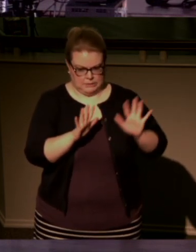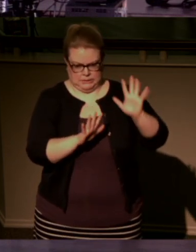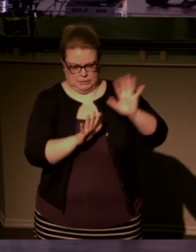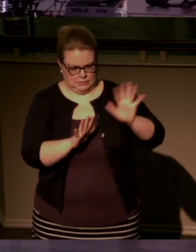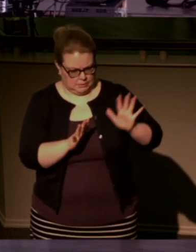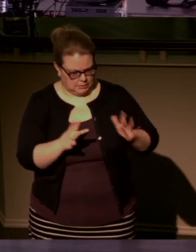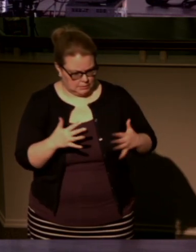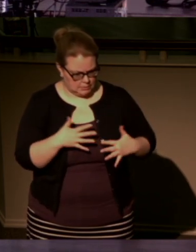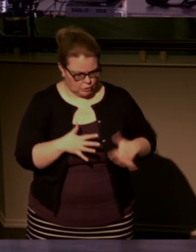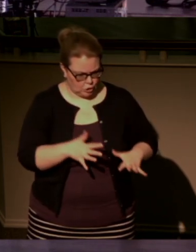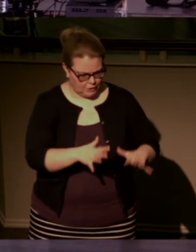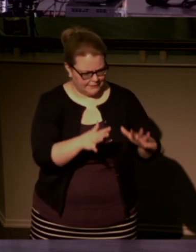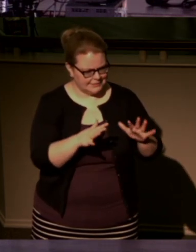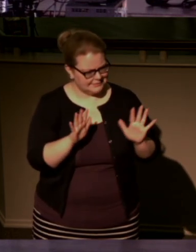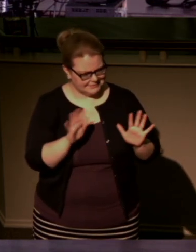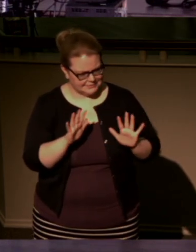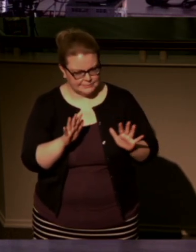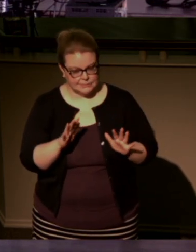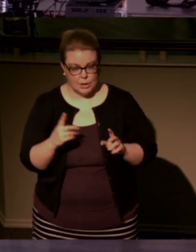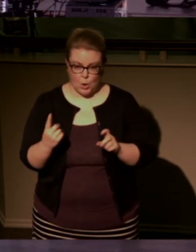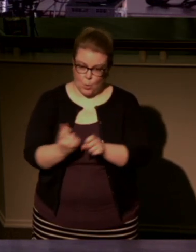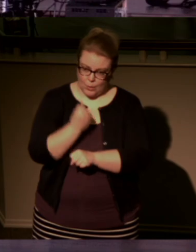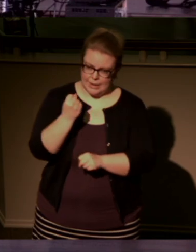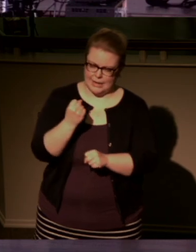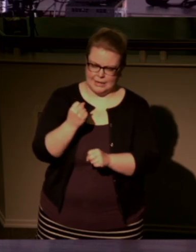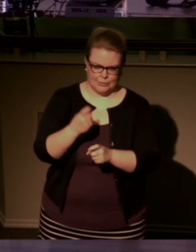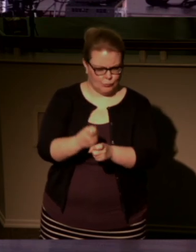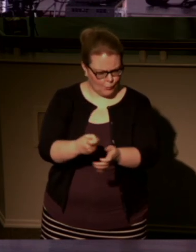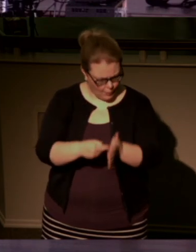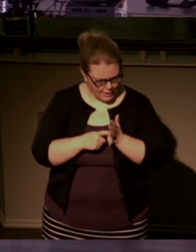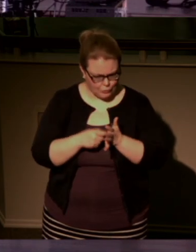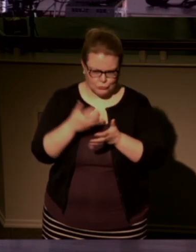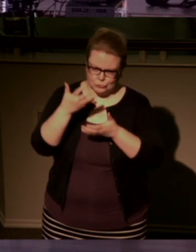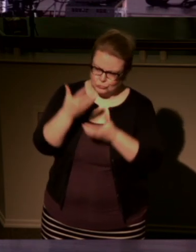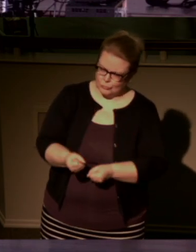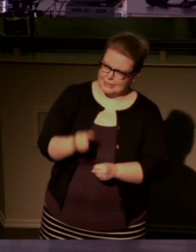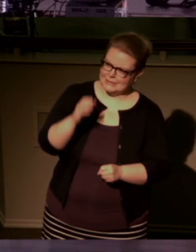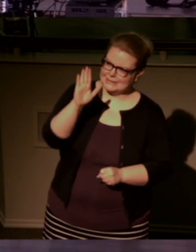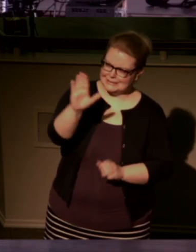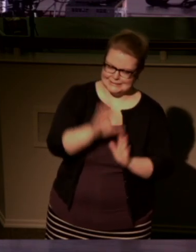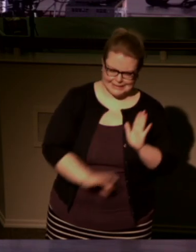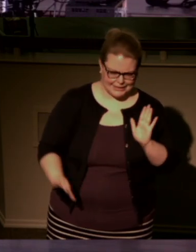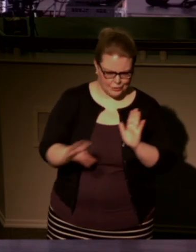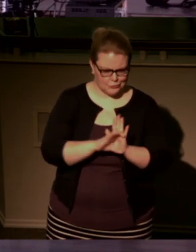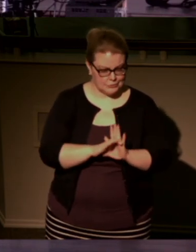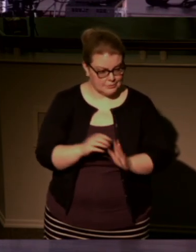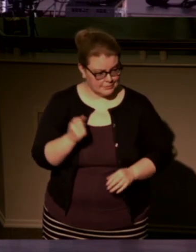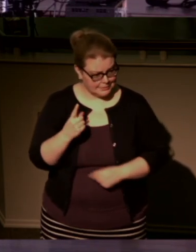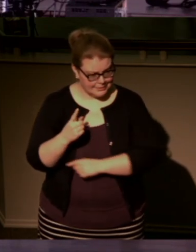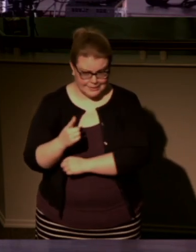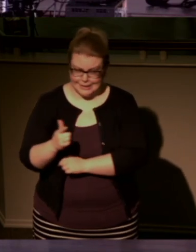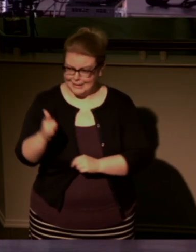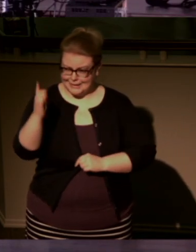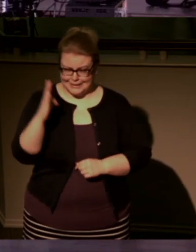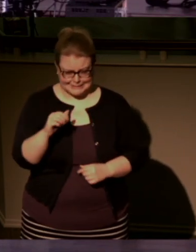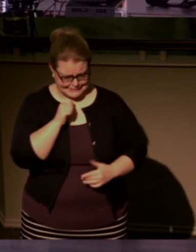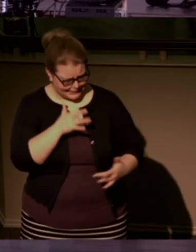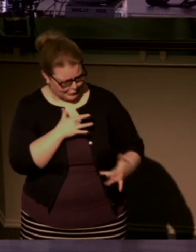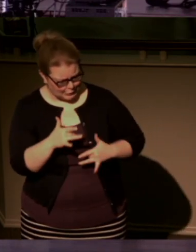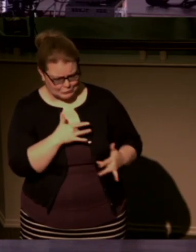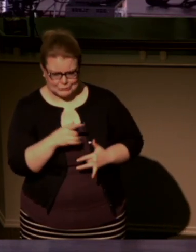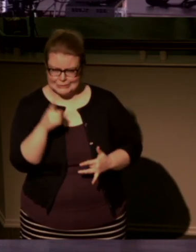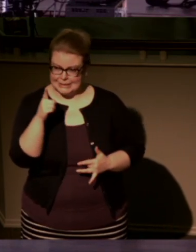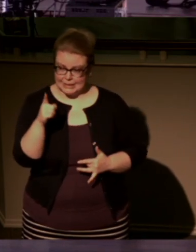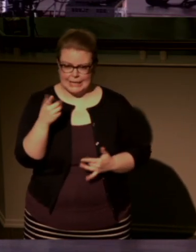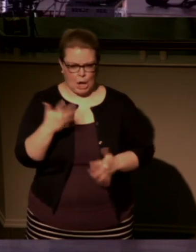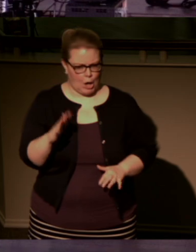Winning requires a trust in God's character. God was already concerned. He didn't really trust their character, and He was right